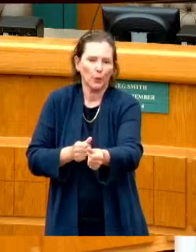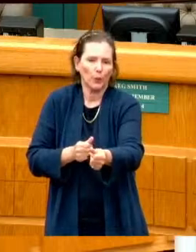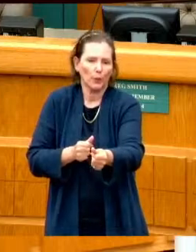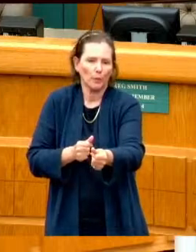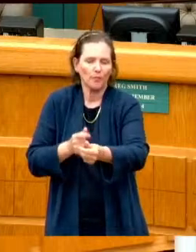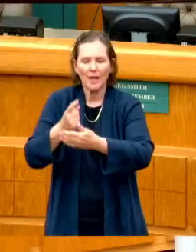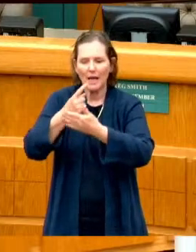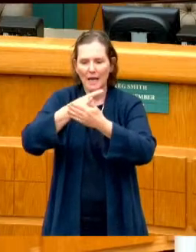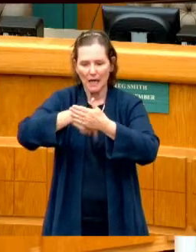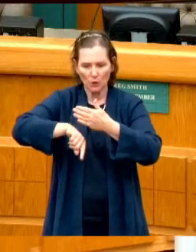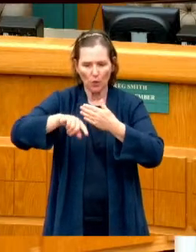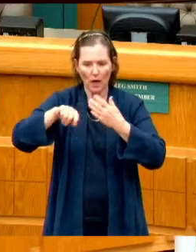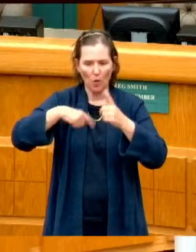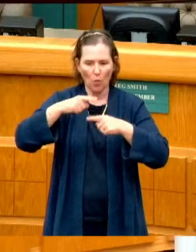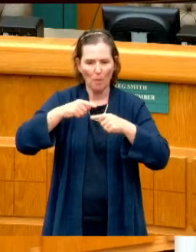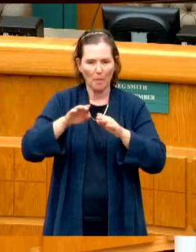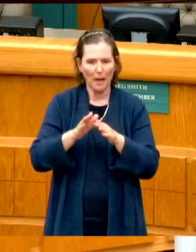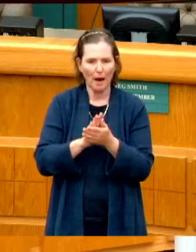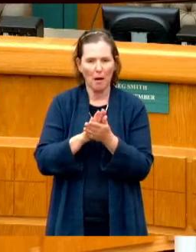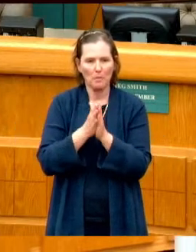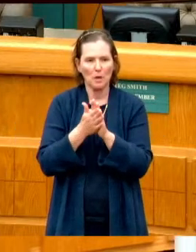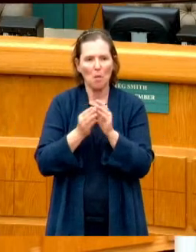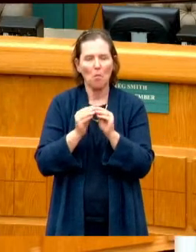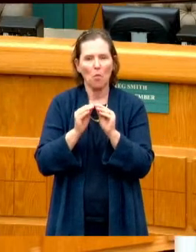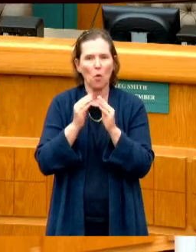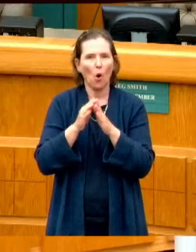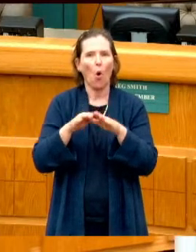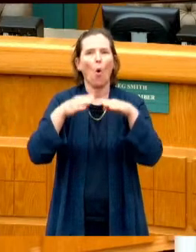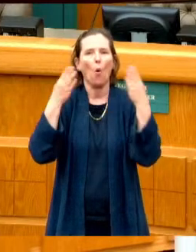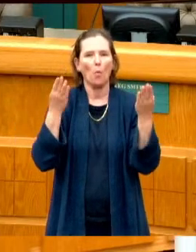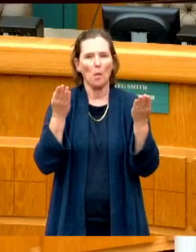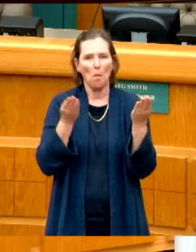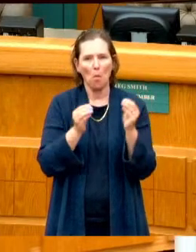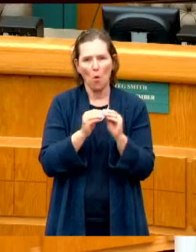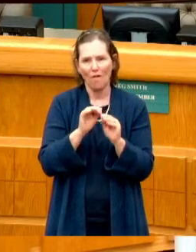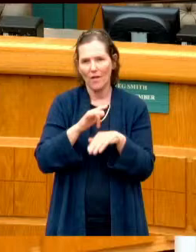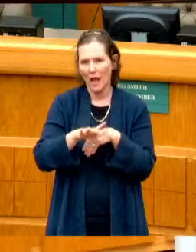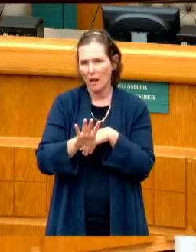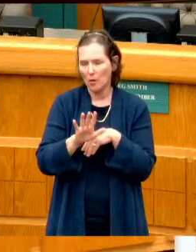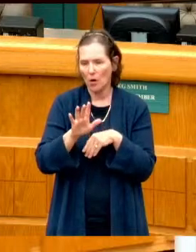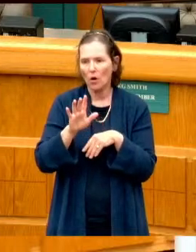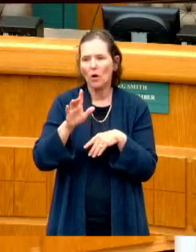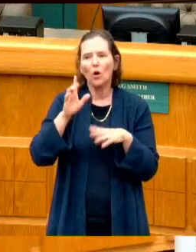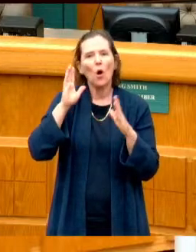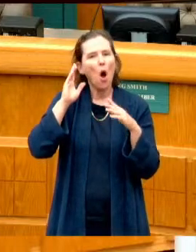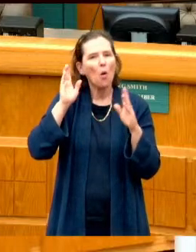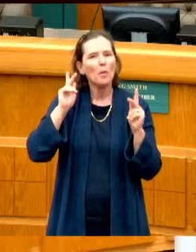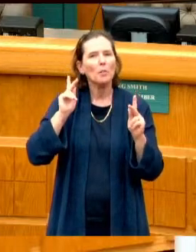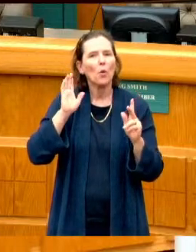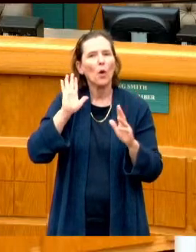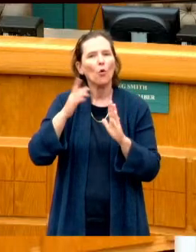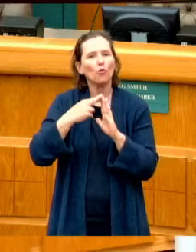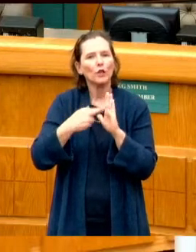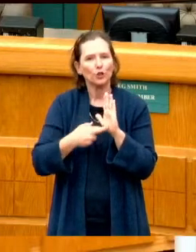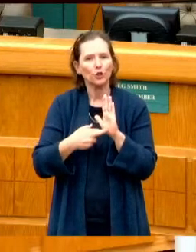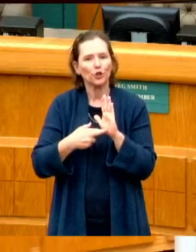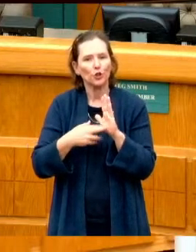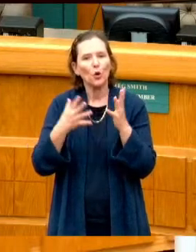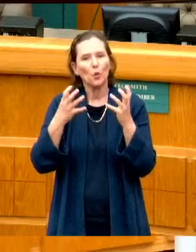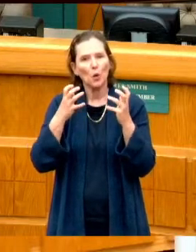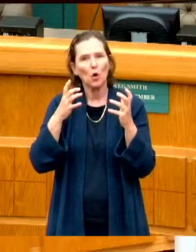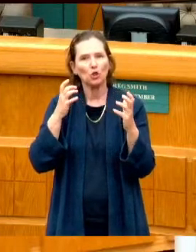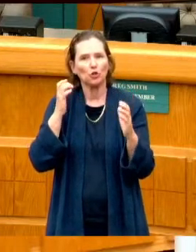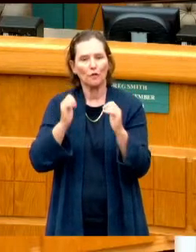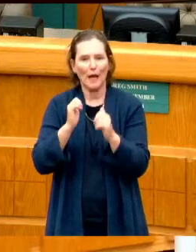will send additional vaccines to the health district. Our goal is to vaccinate as many people as possible before the Easter holidays.